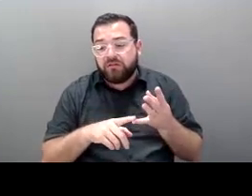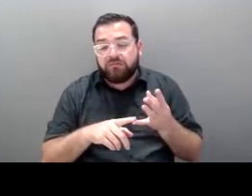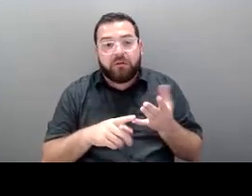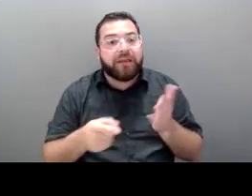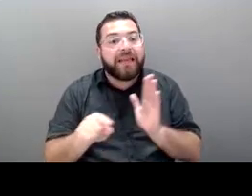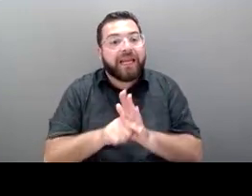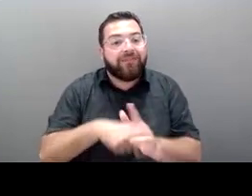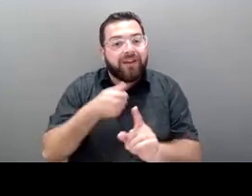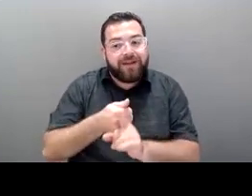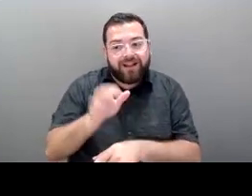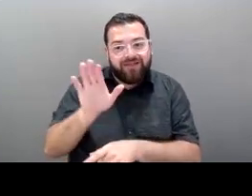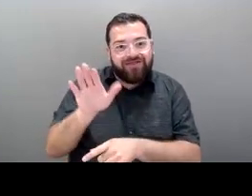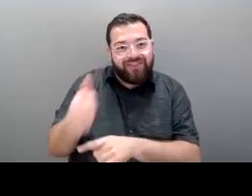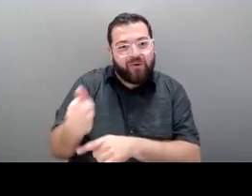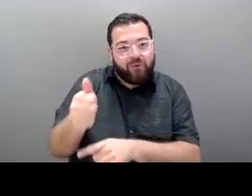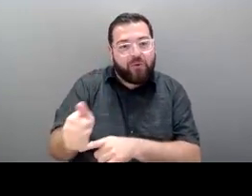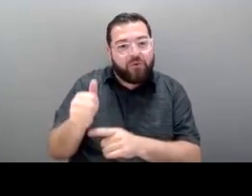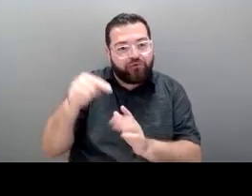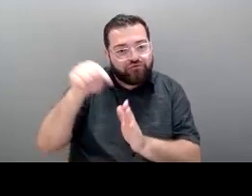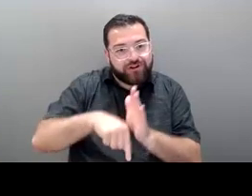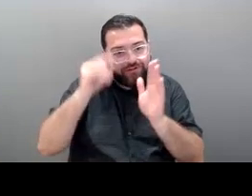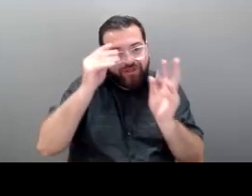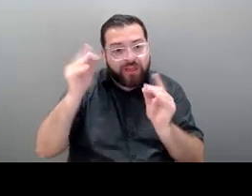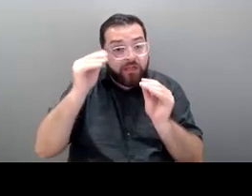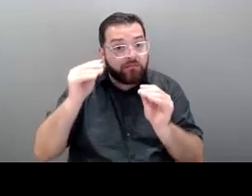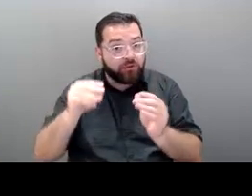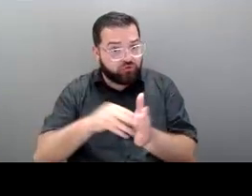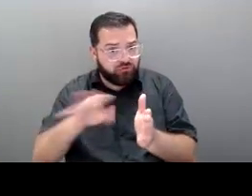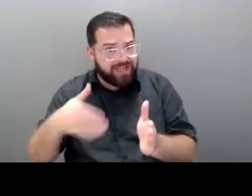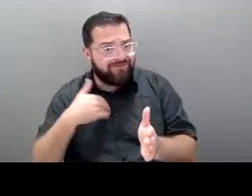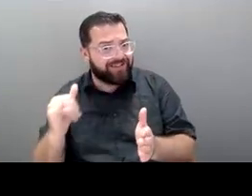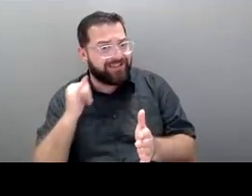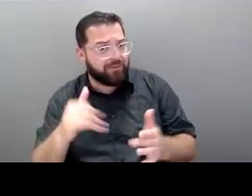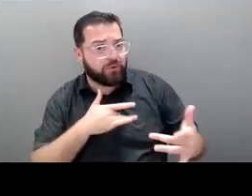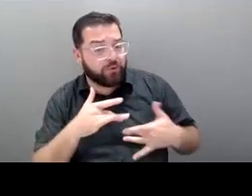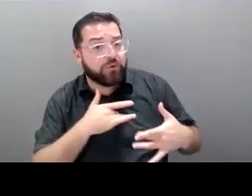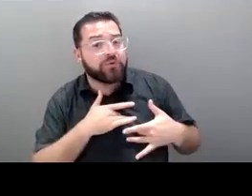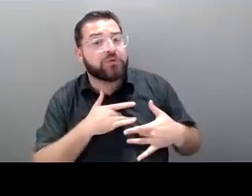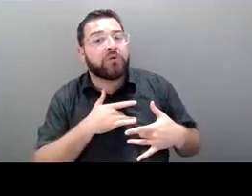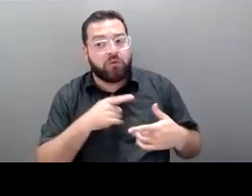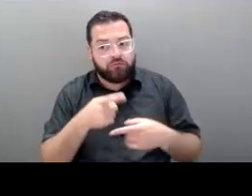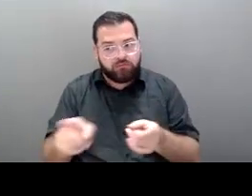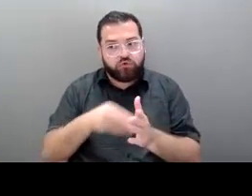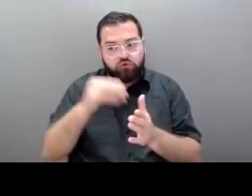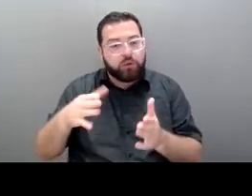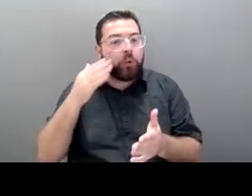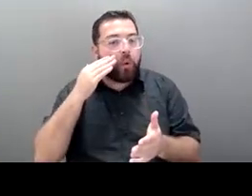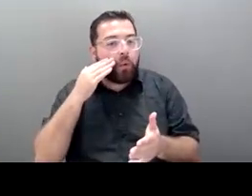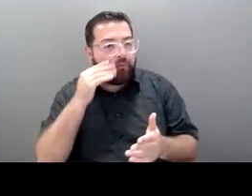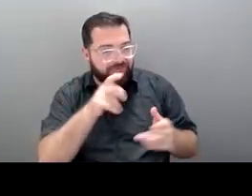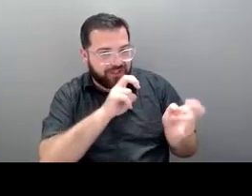own critical thinking. These are things students report being worried about, which is really interesting. So they are aware of these as issues,